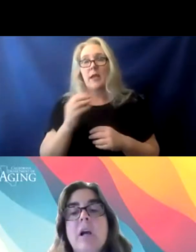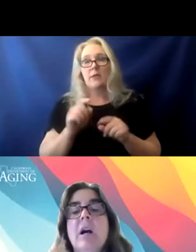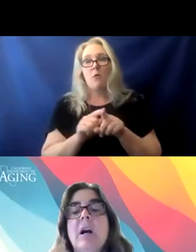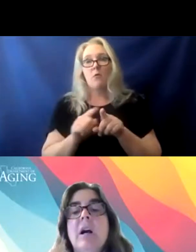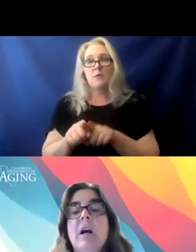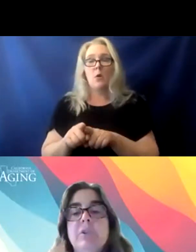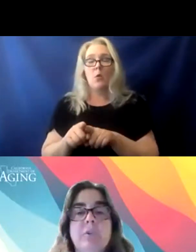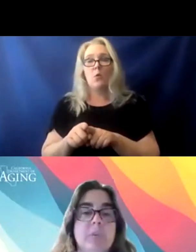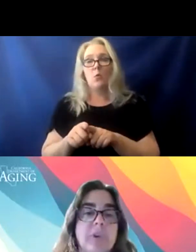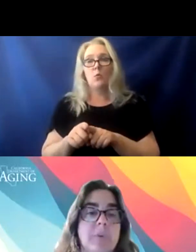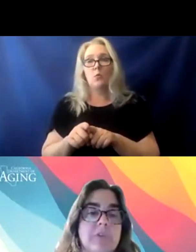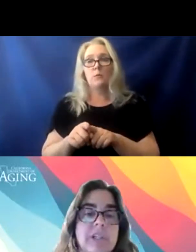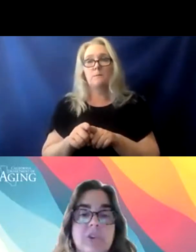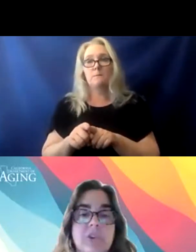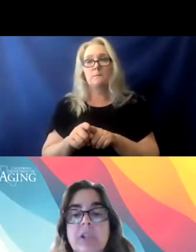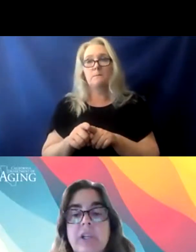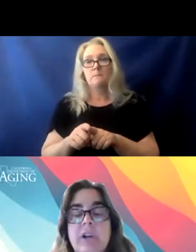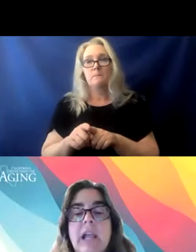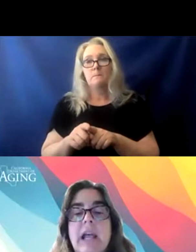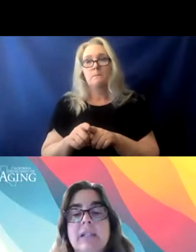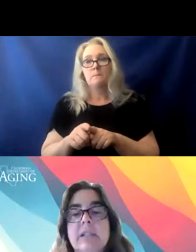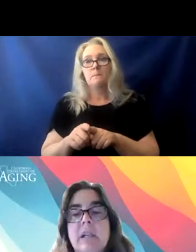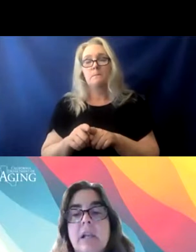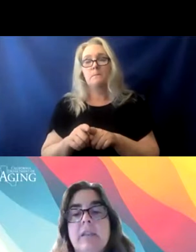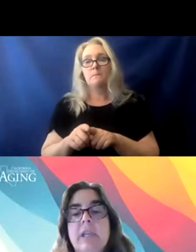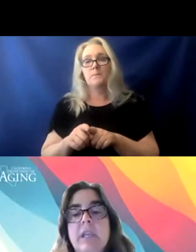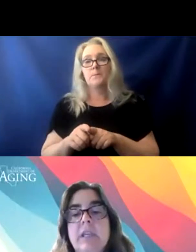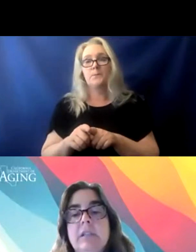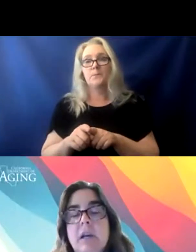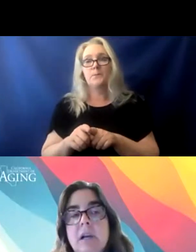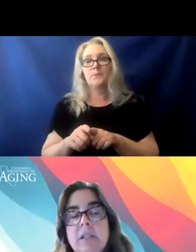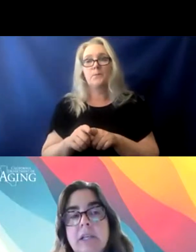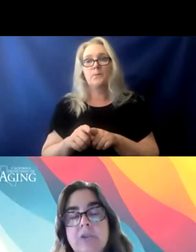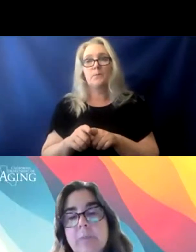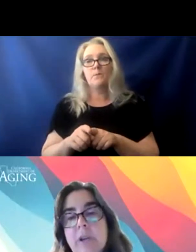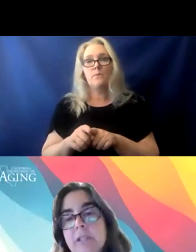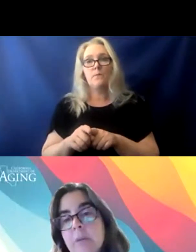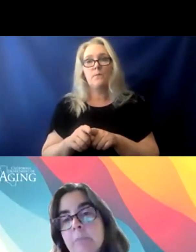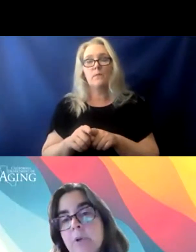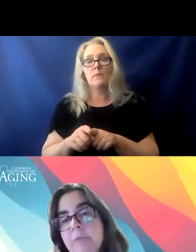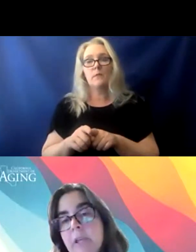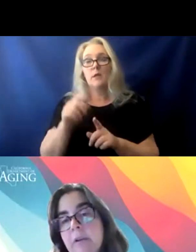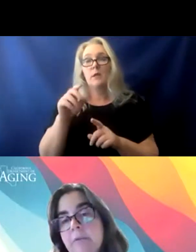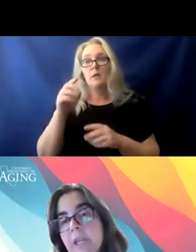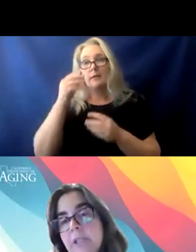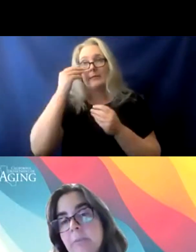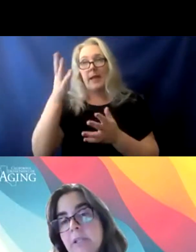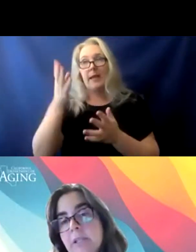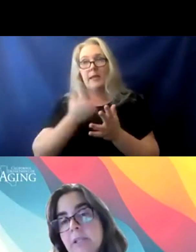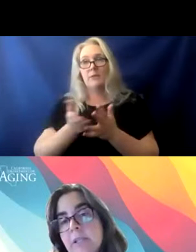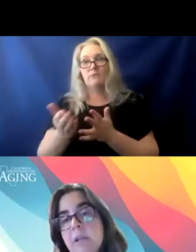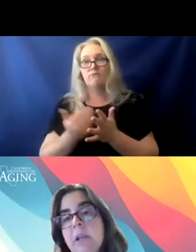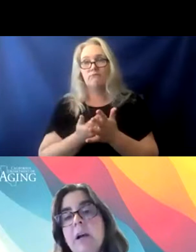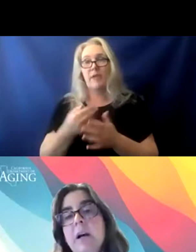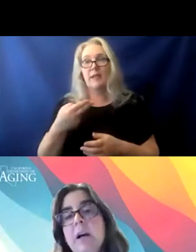also to the point that was raised earlier, as the data transparency component of HCBS